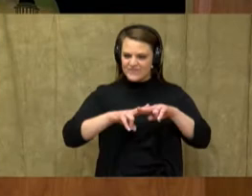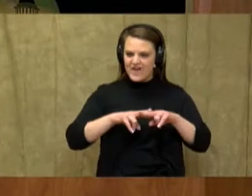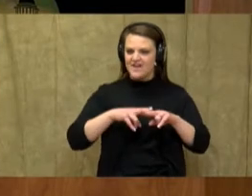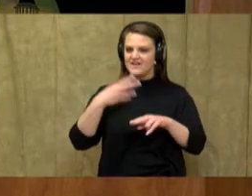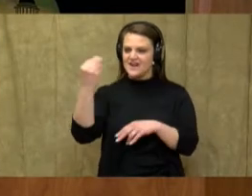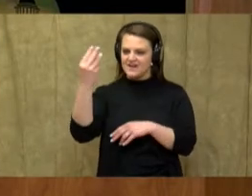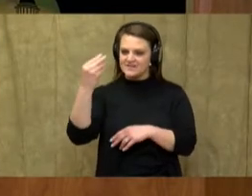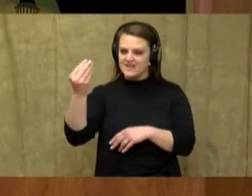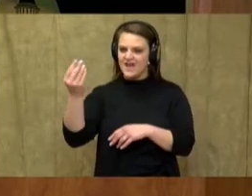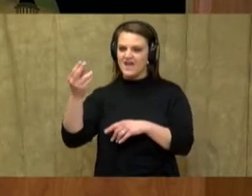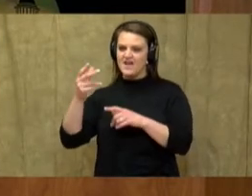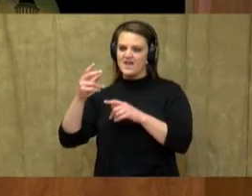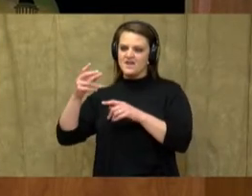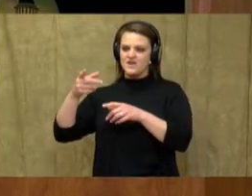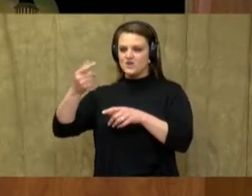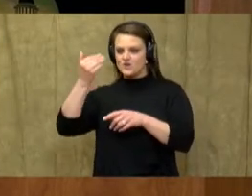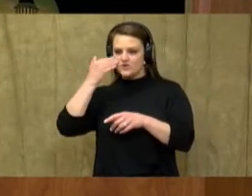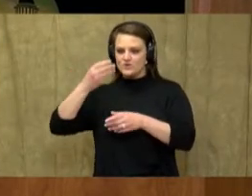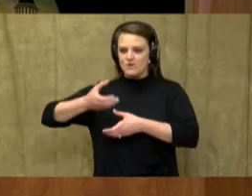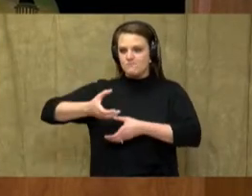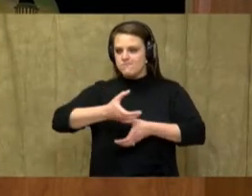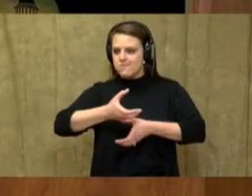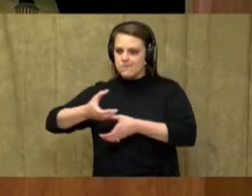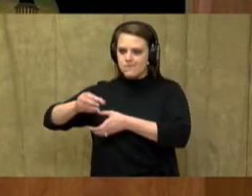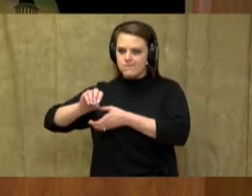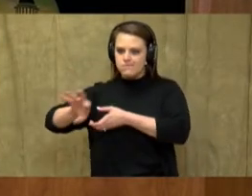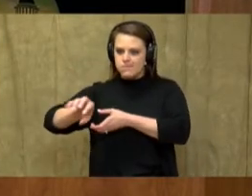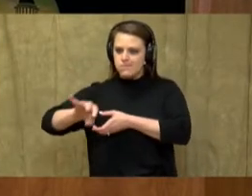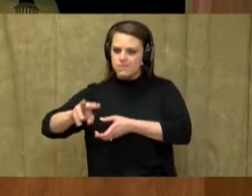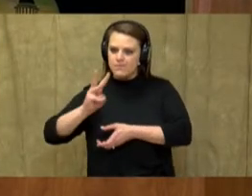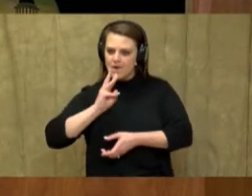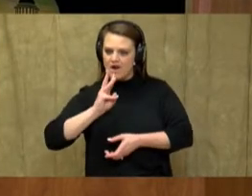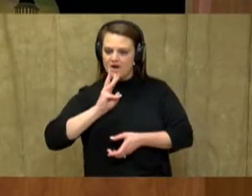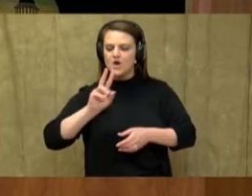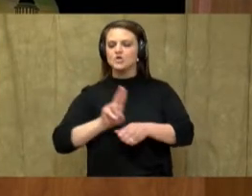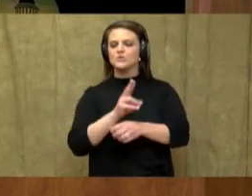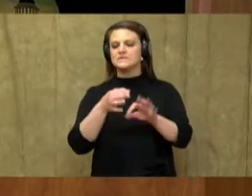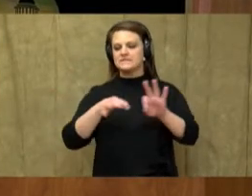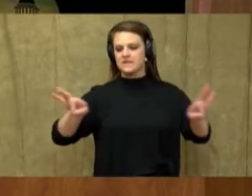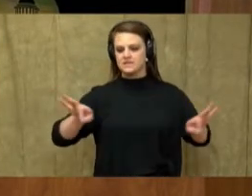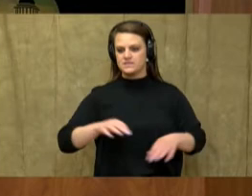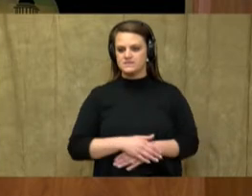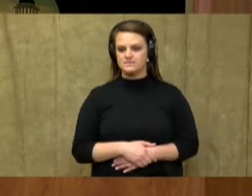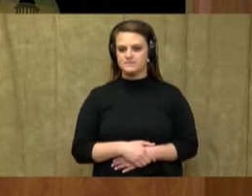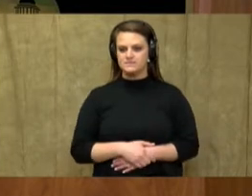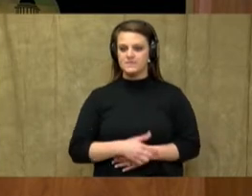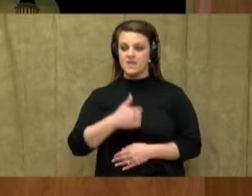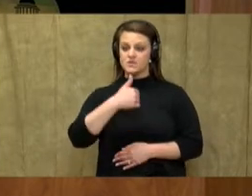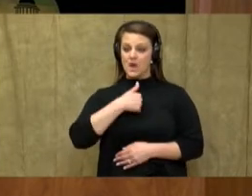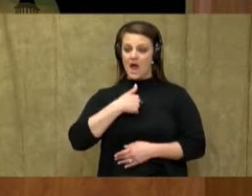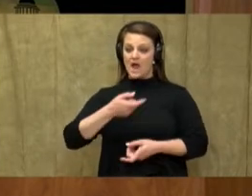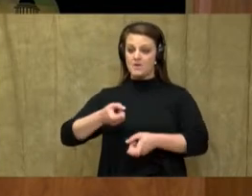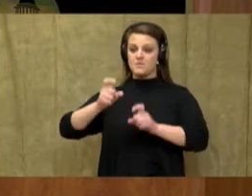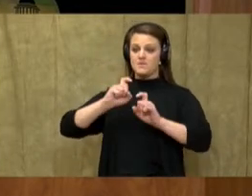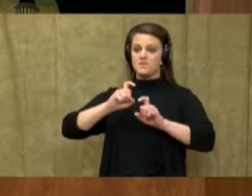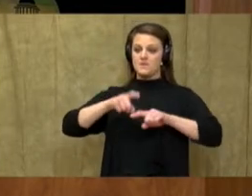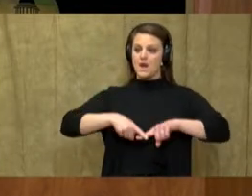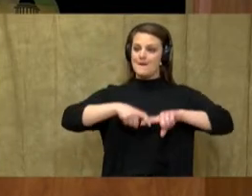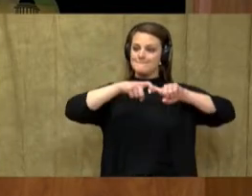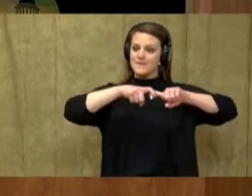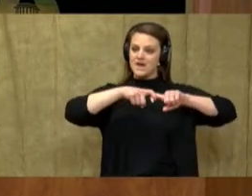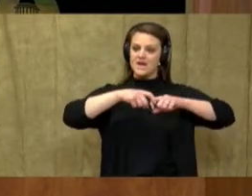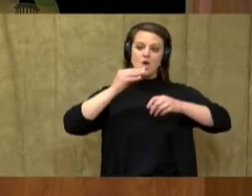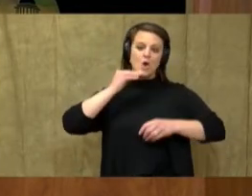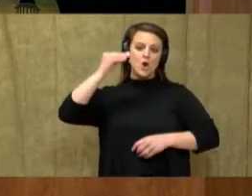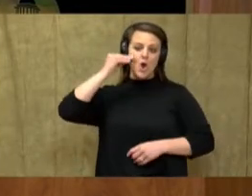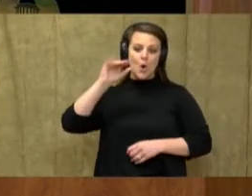they're out there running the water out of the fire hydrant, but let's use it in a sentence. I received a break on my home